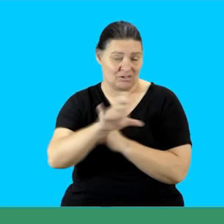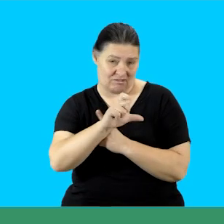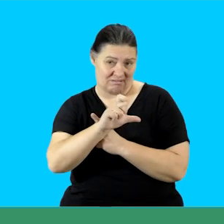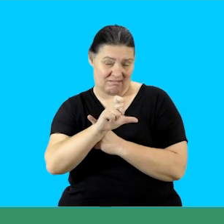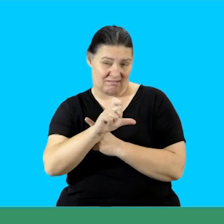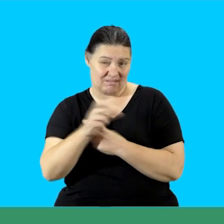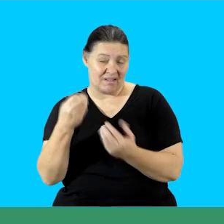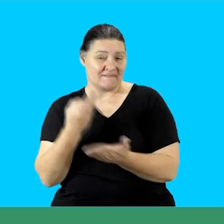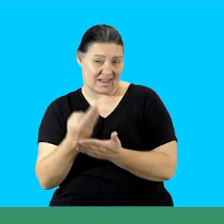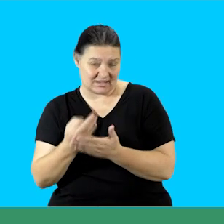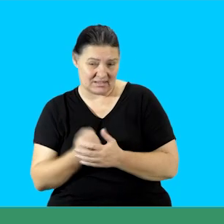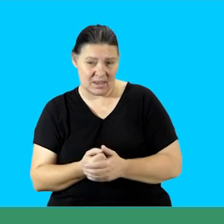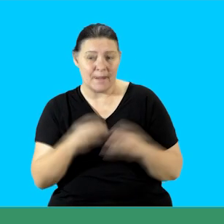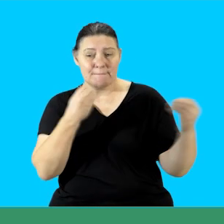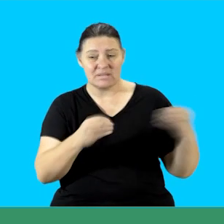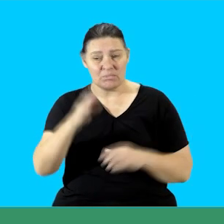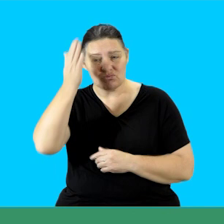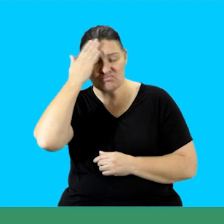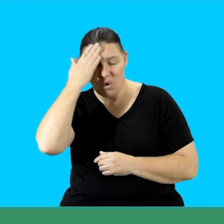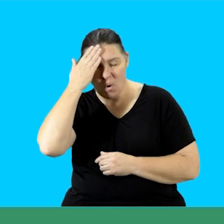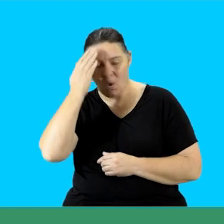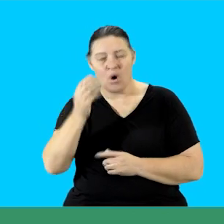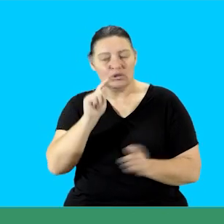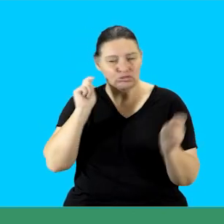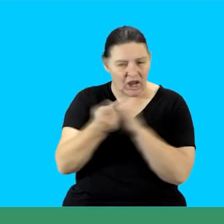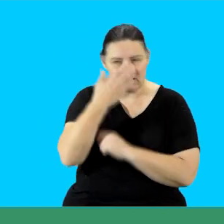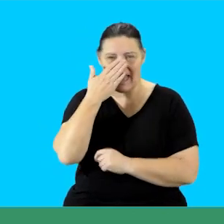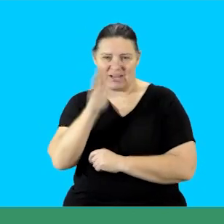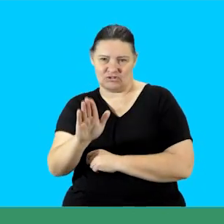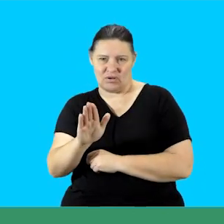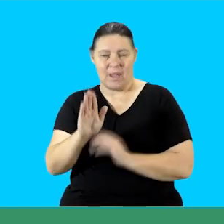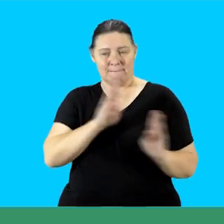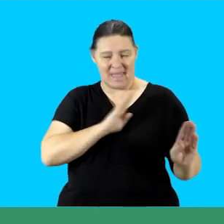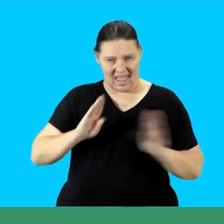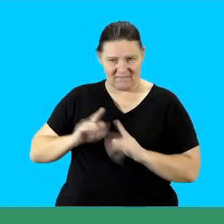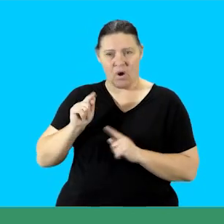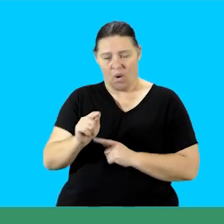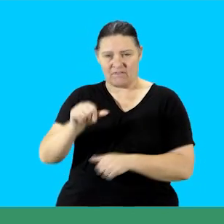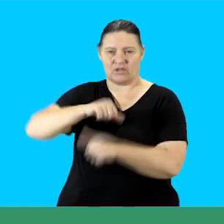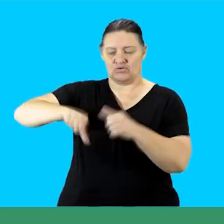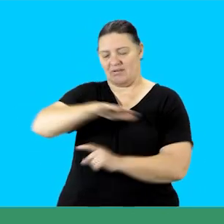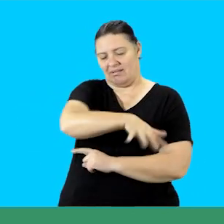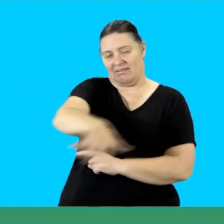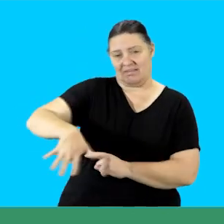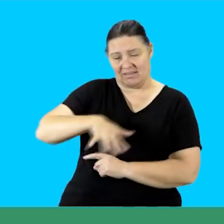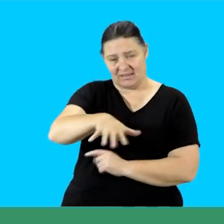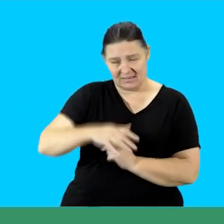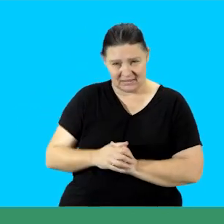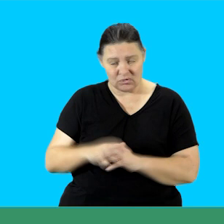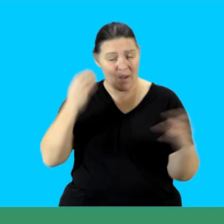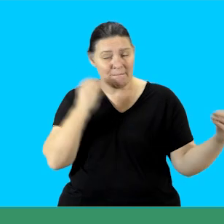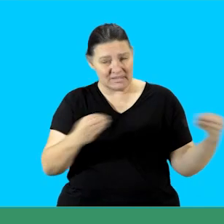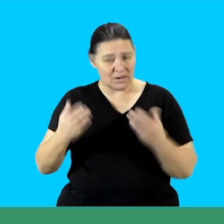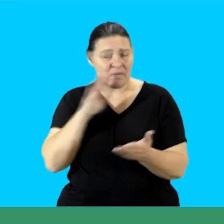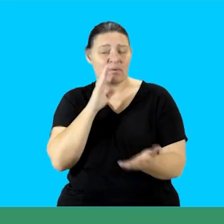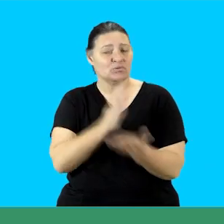Socio-cultural factors. Businesses must be aware of a change in behavior and attitudes of a particular society. So as